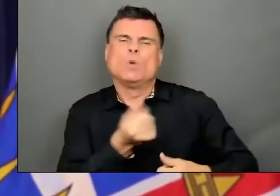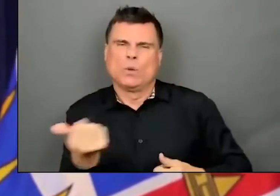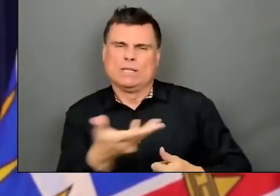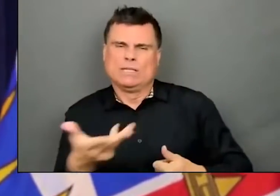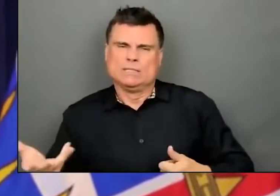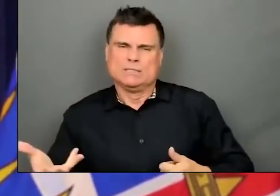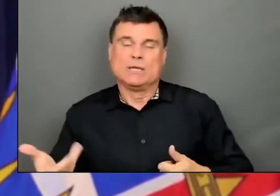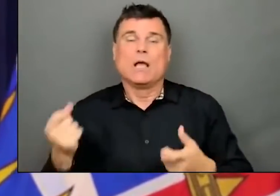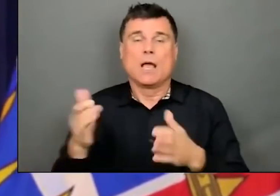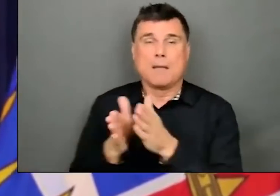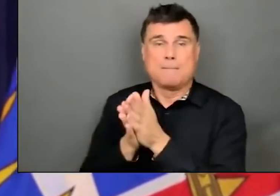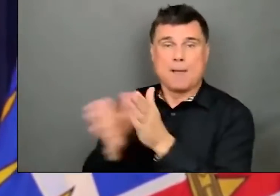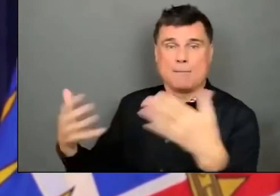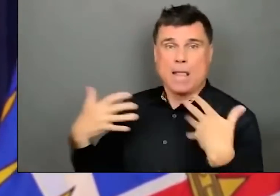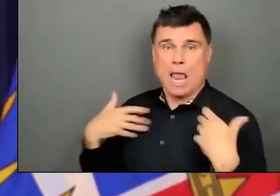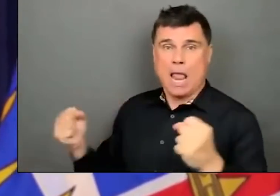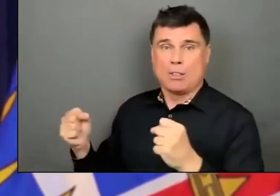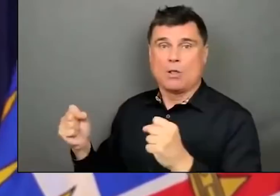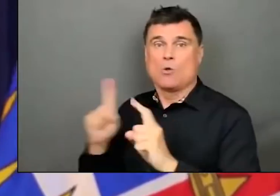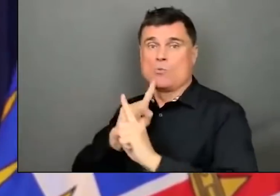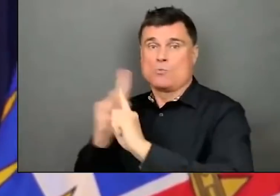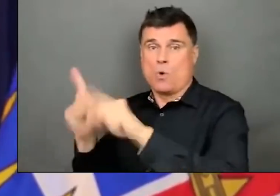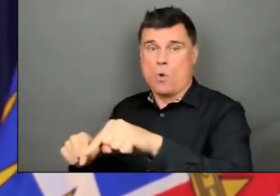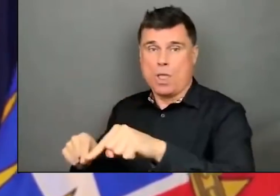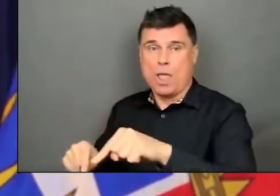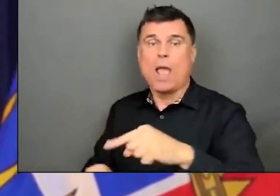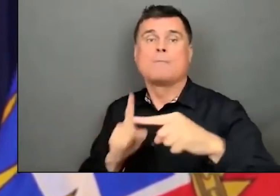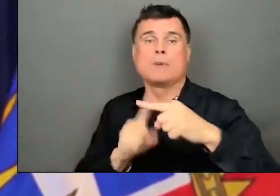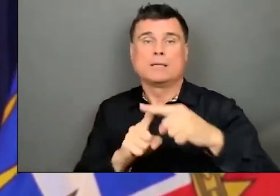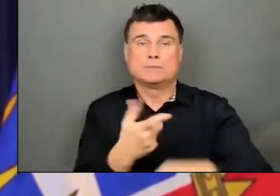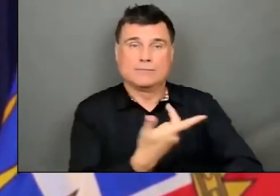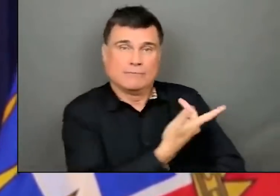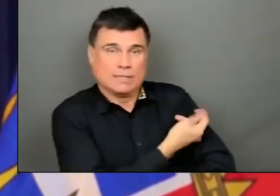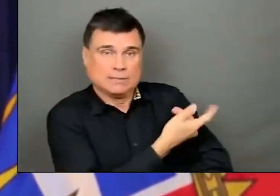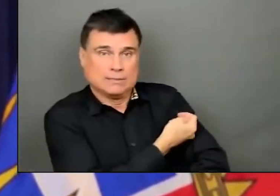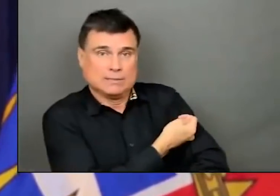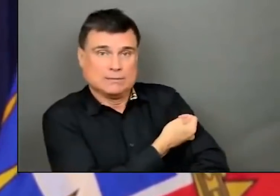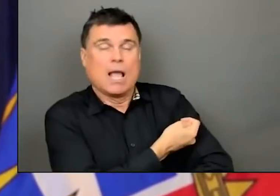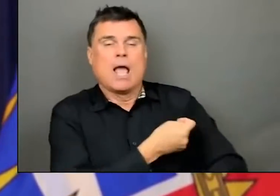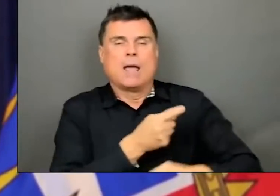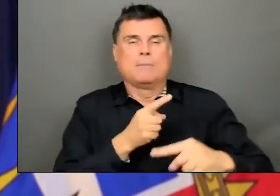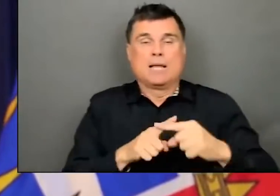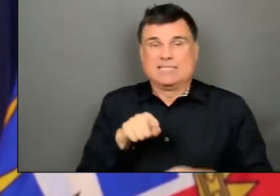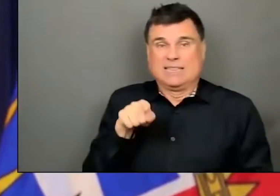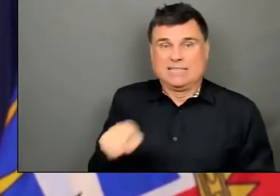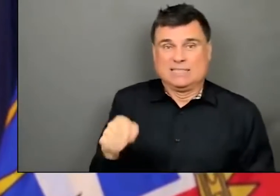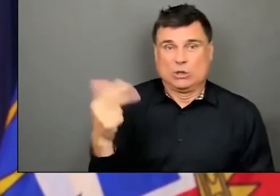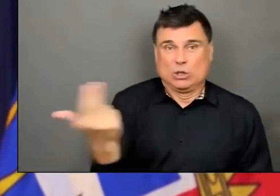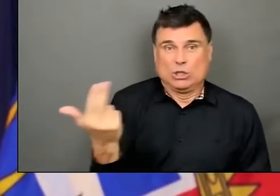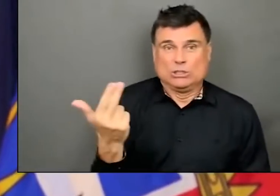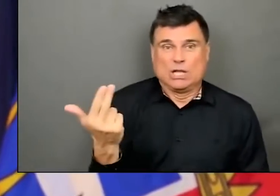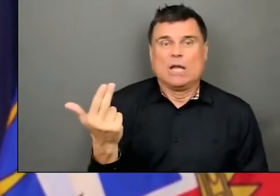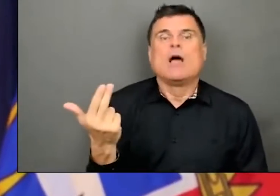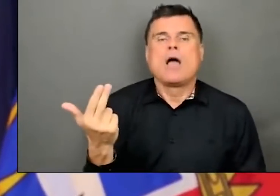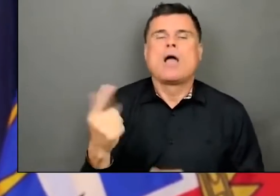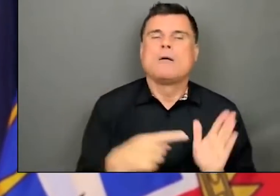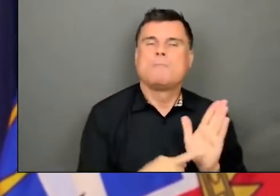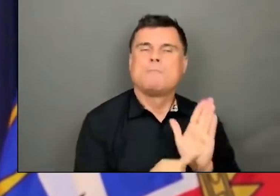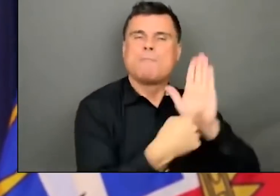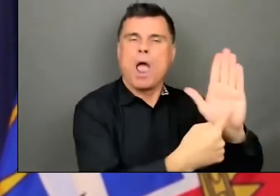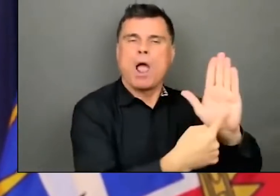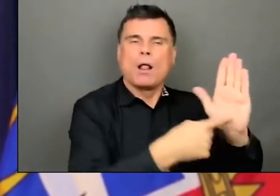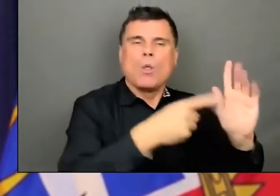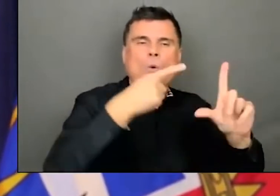COVID-19. And as the Minister says, on Thursday we'll be providing a modelling and epidemiology update as well, so people are aware of where we